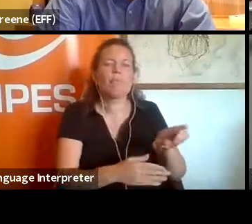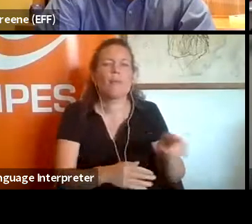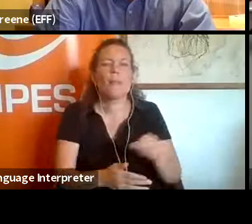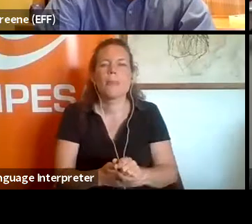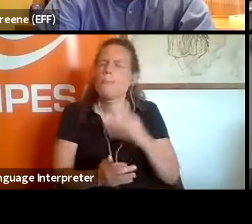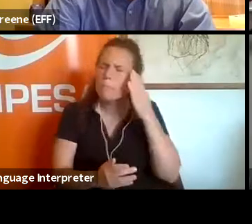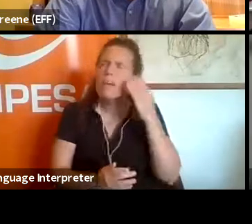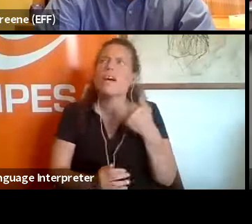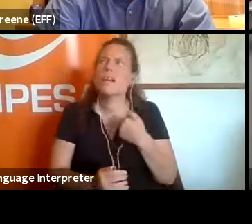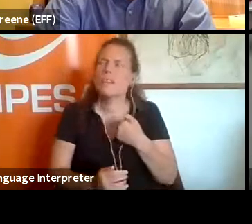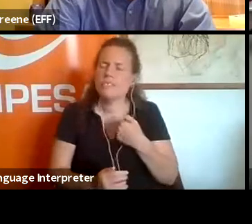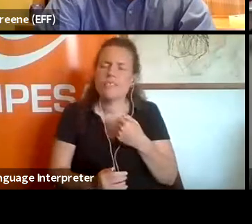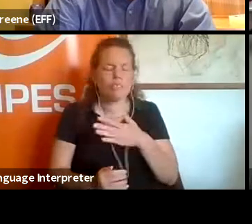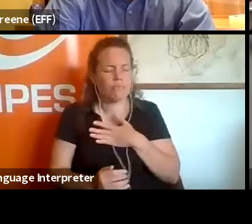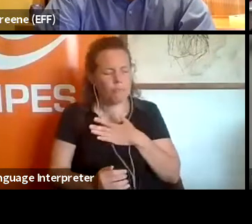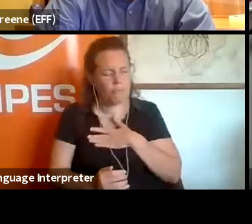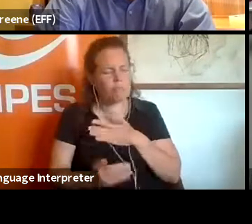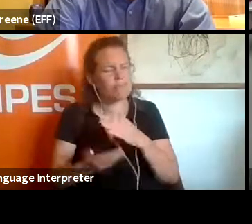my